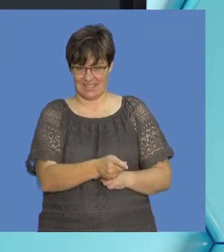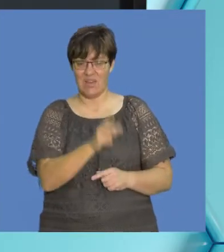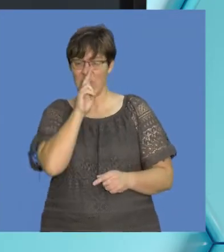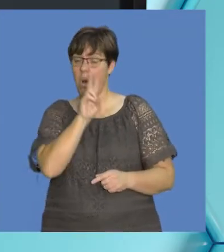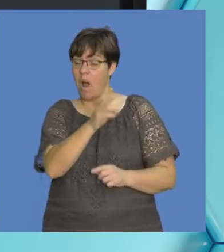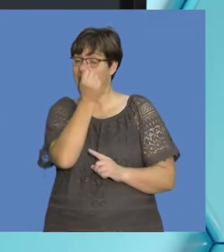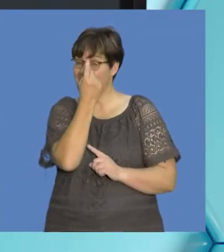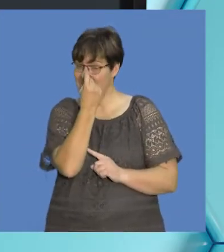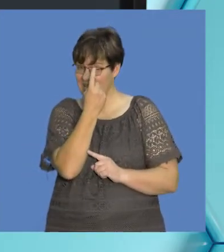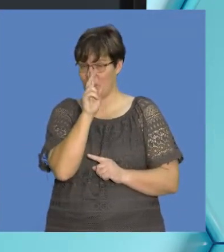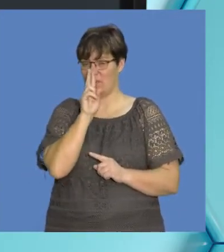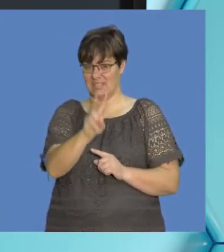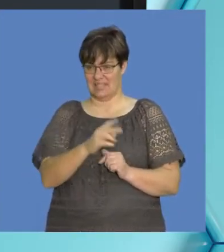now.